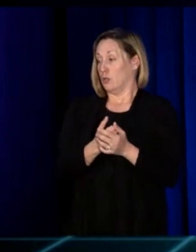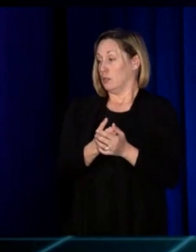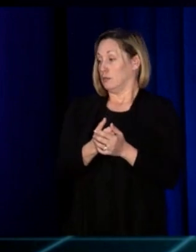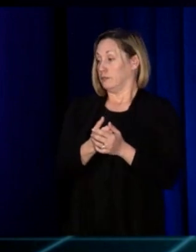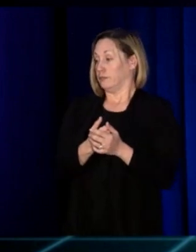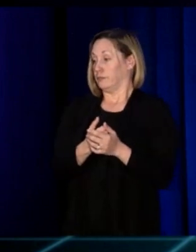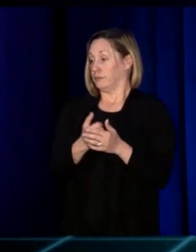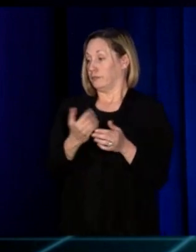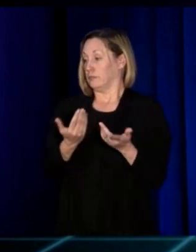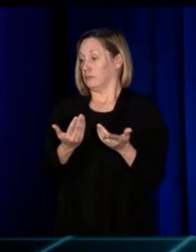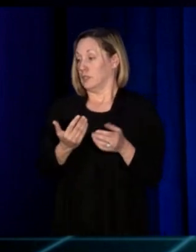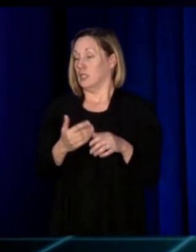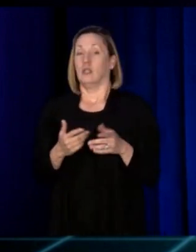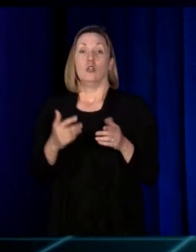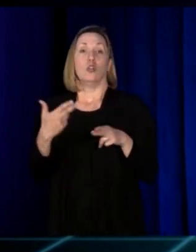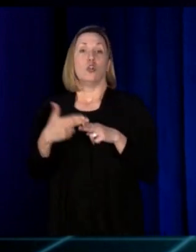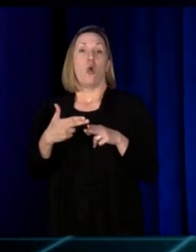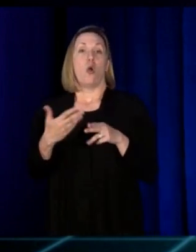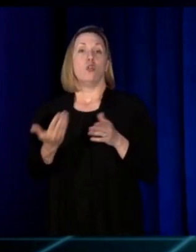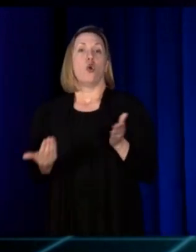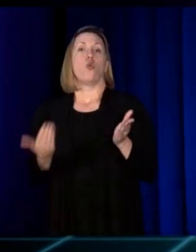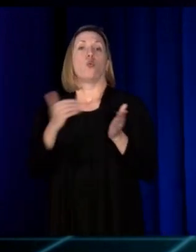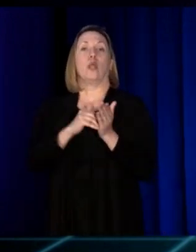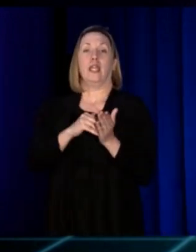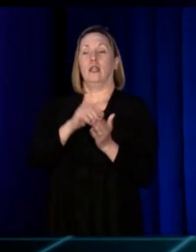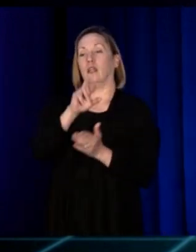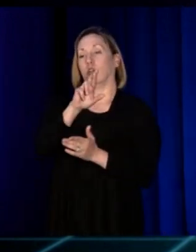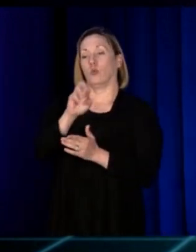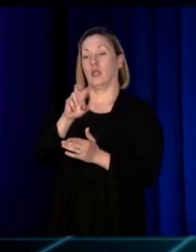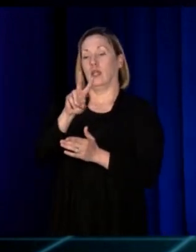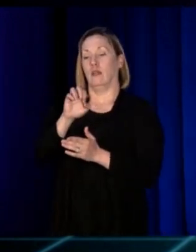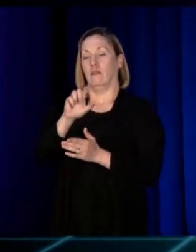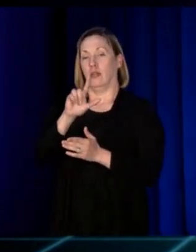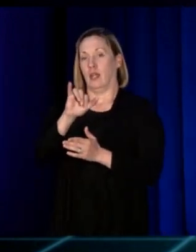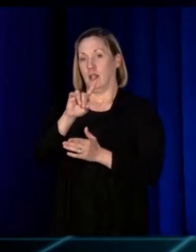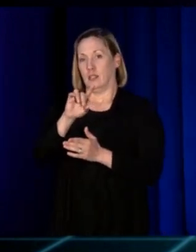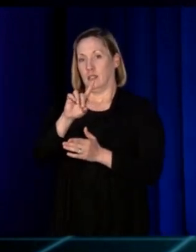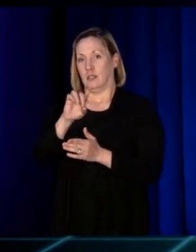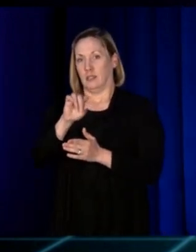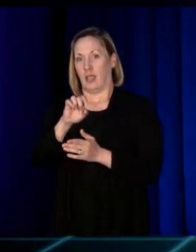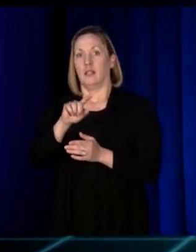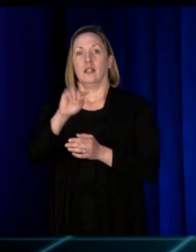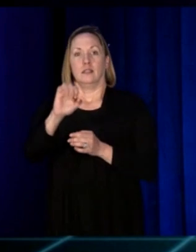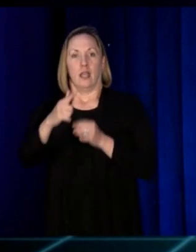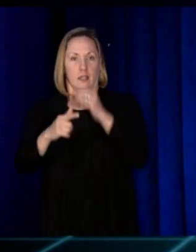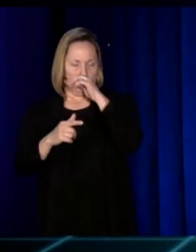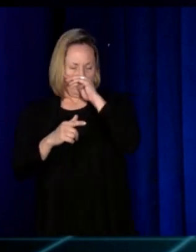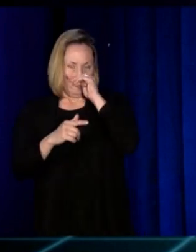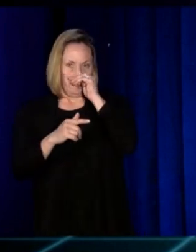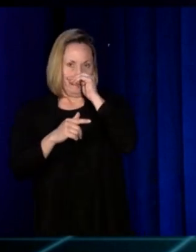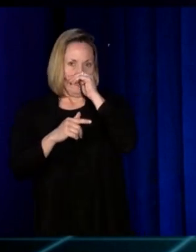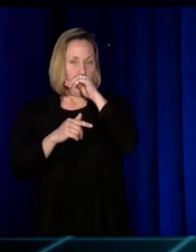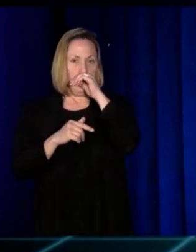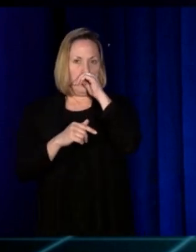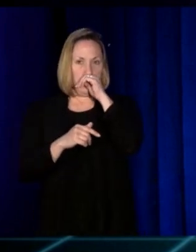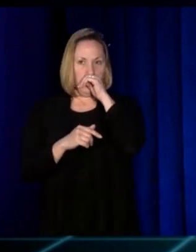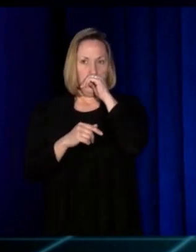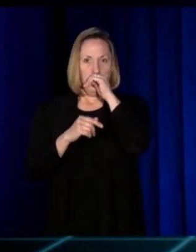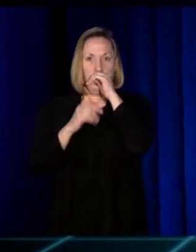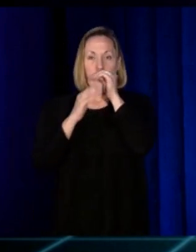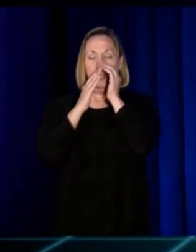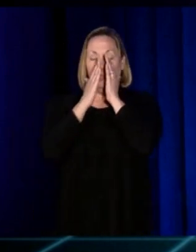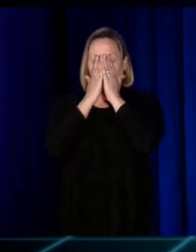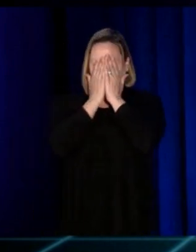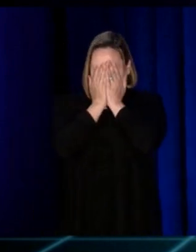call revalidate tag. And this is an idea called surrogate keys, which comes up a lot in back-end systems. How do you know to